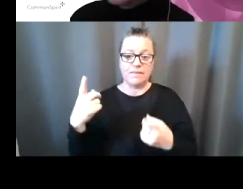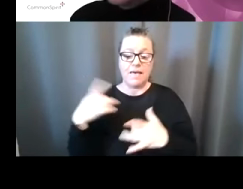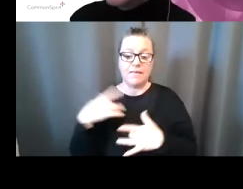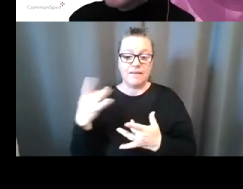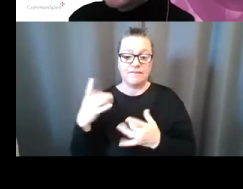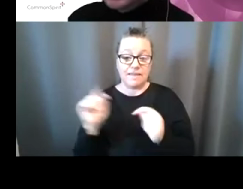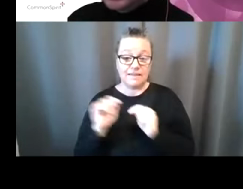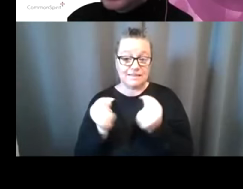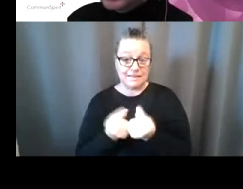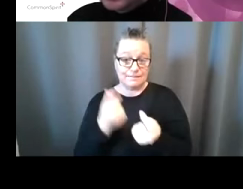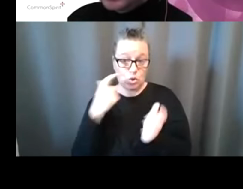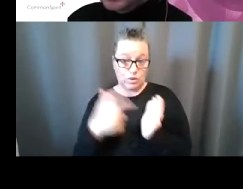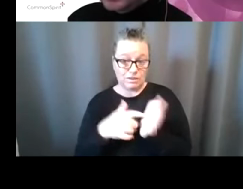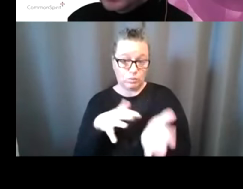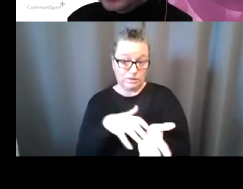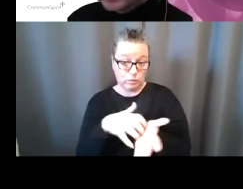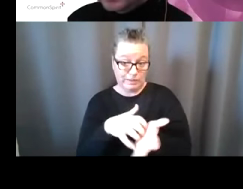weakness in our methods.